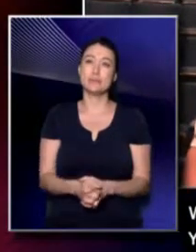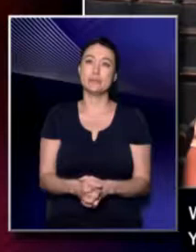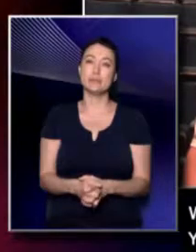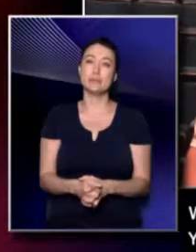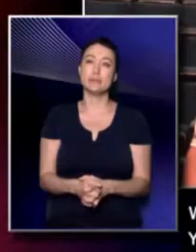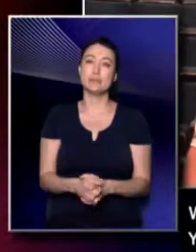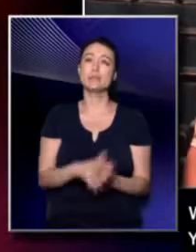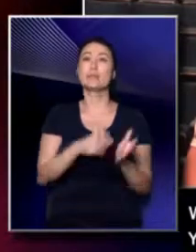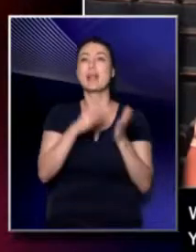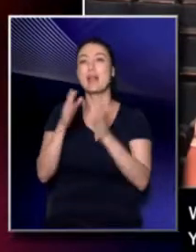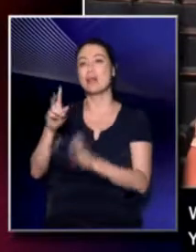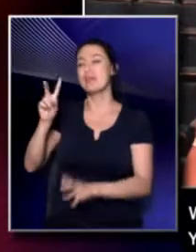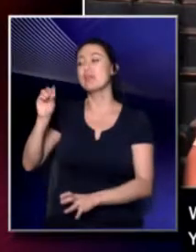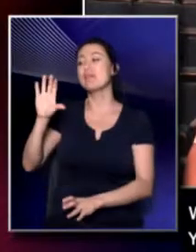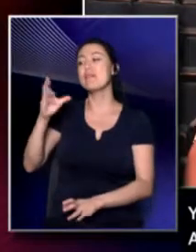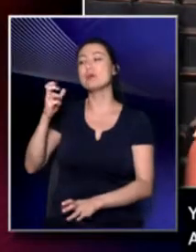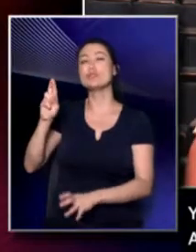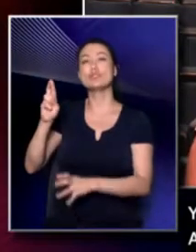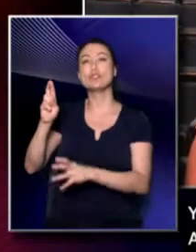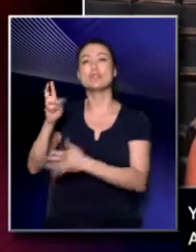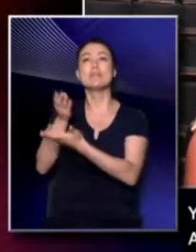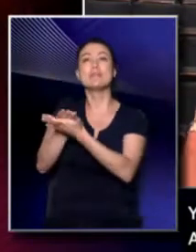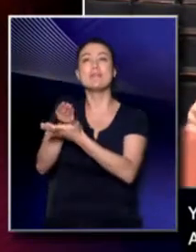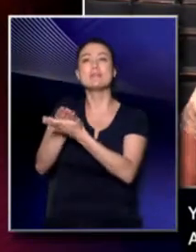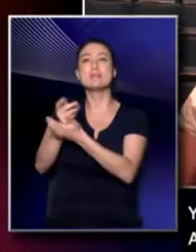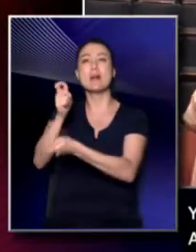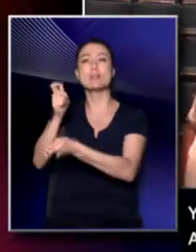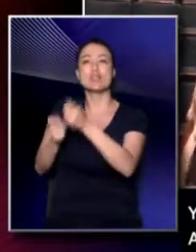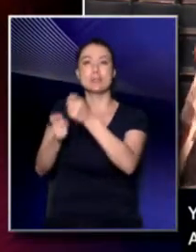And then the voucher fund adjustment.